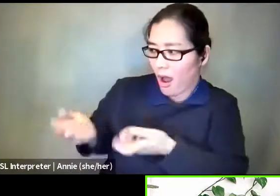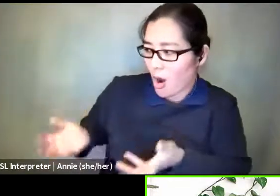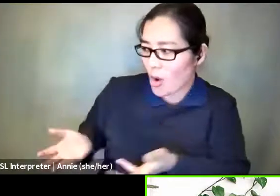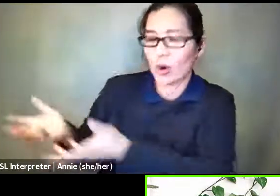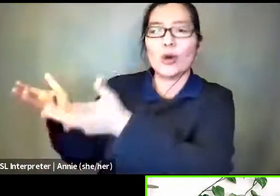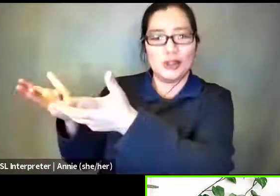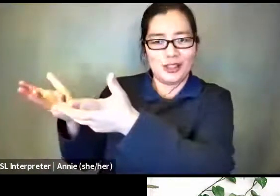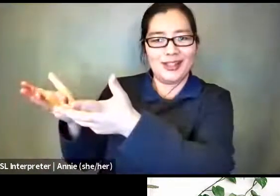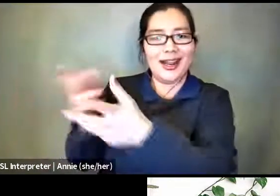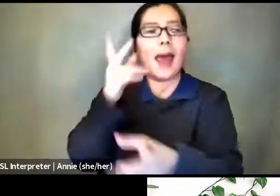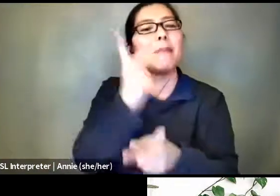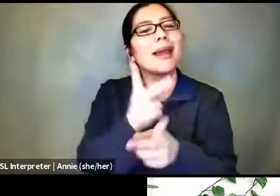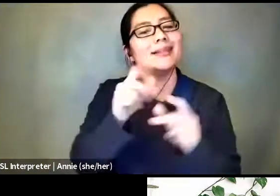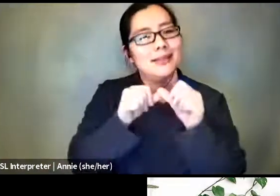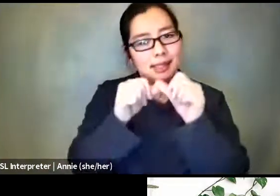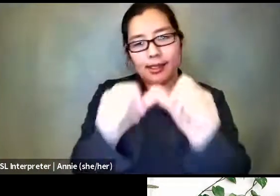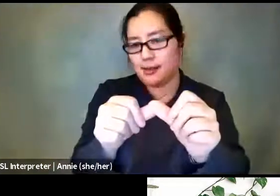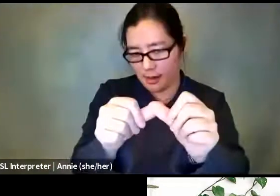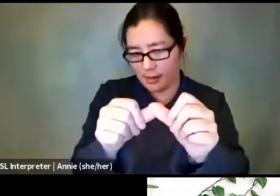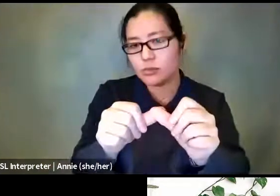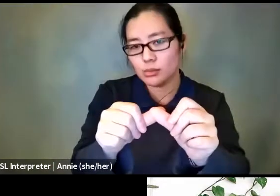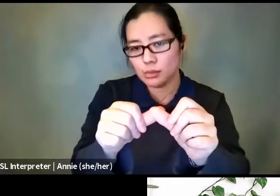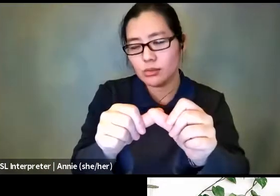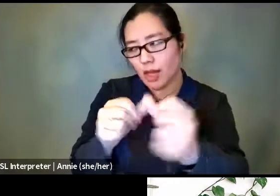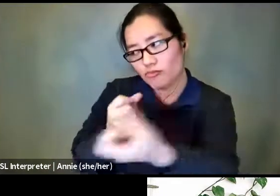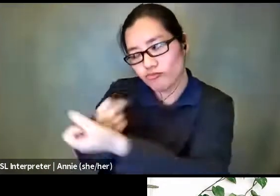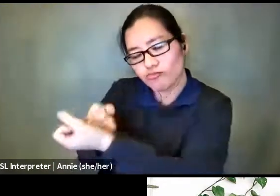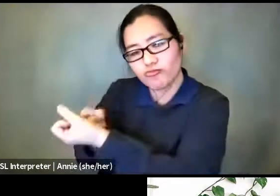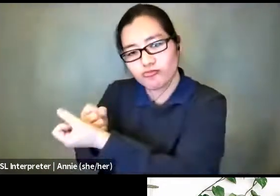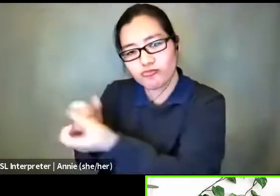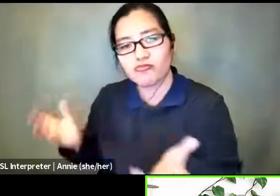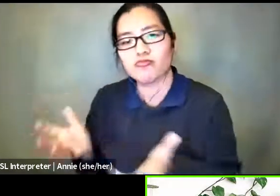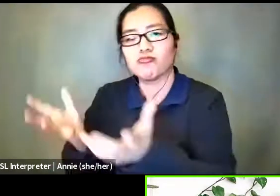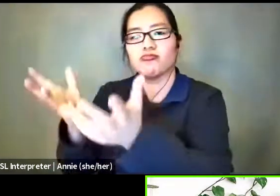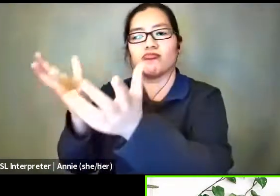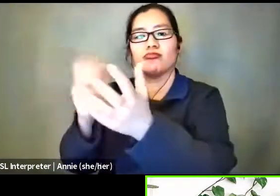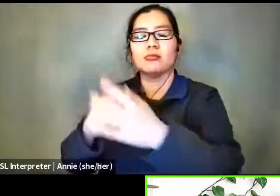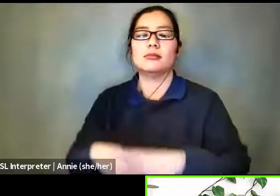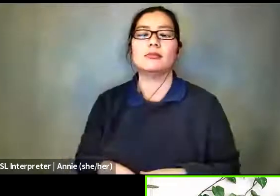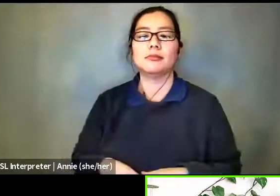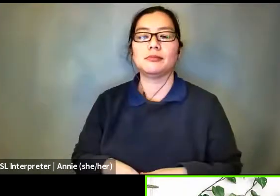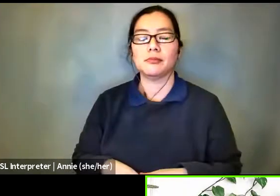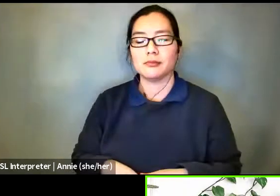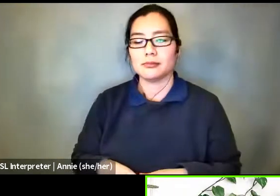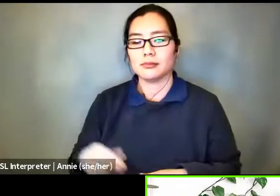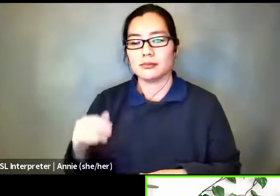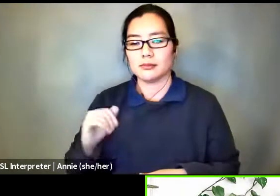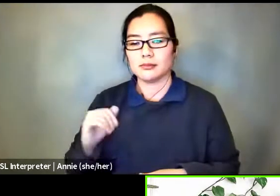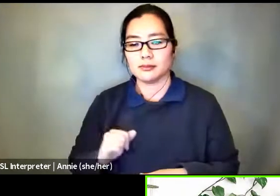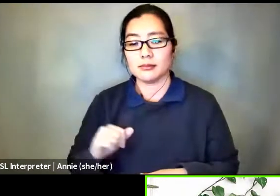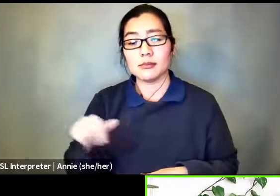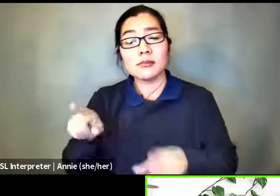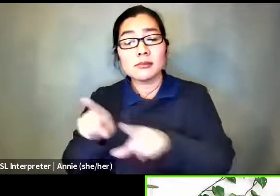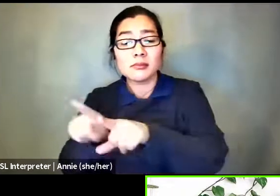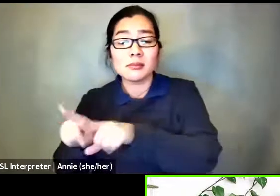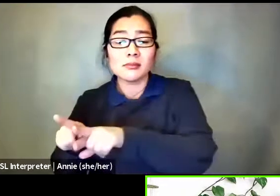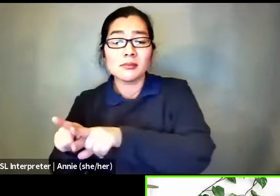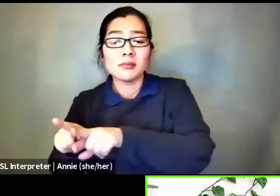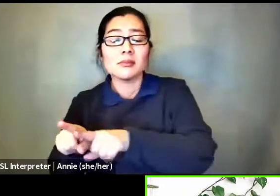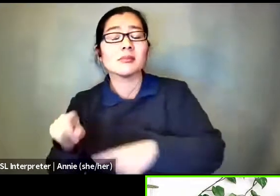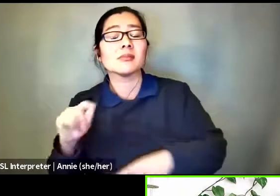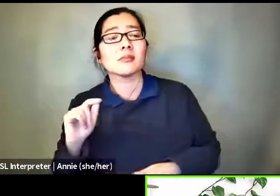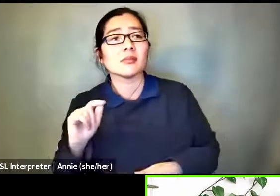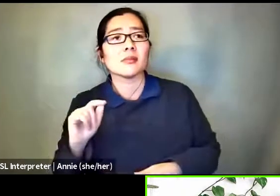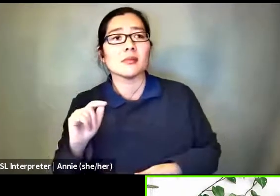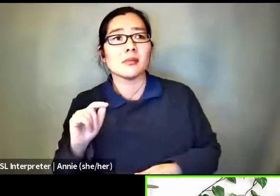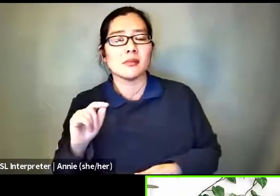saying, and supporting it. I think the other side in terms of natives in tech and why it's good